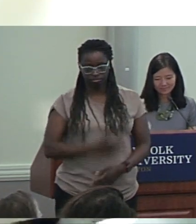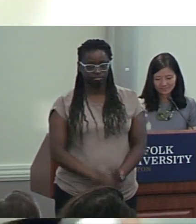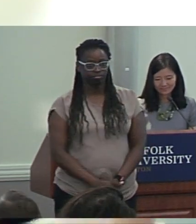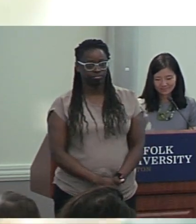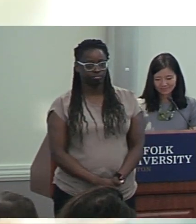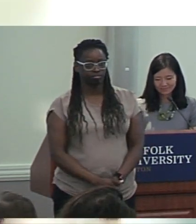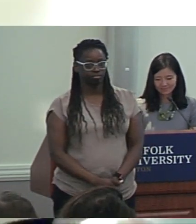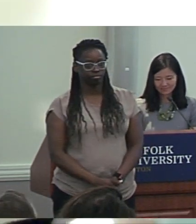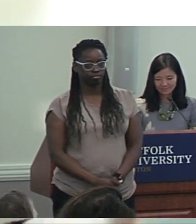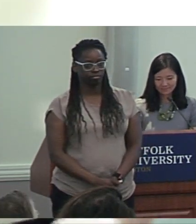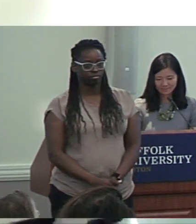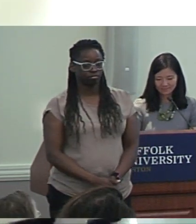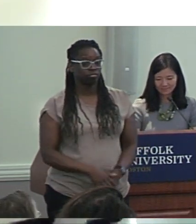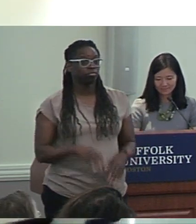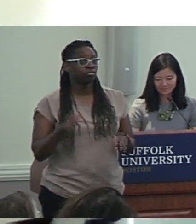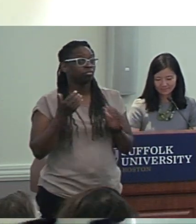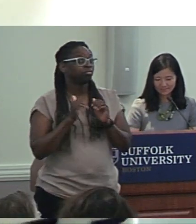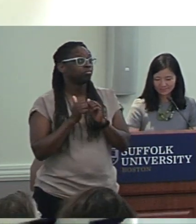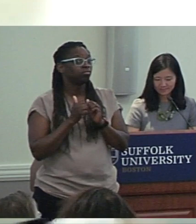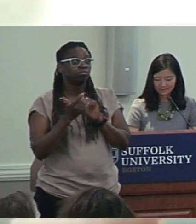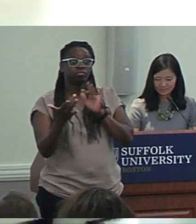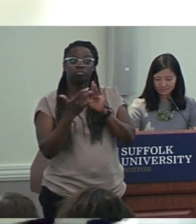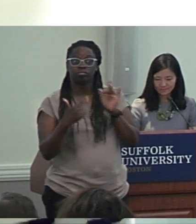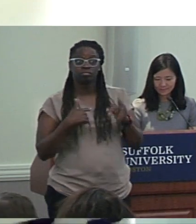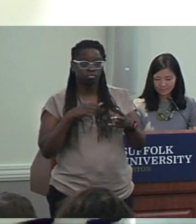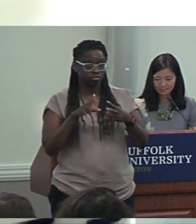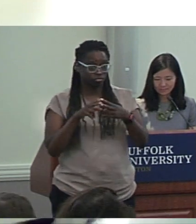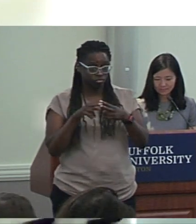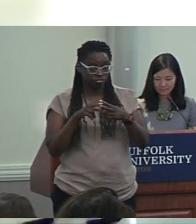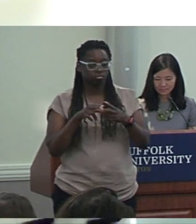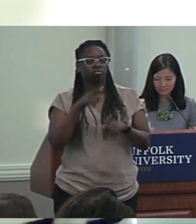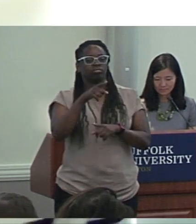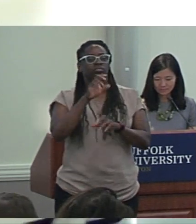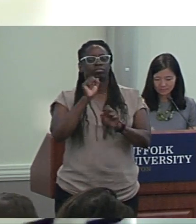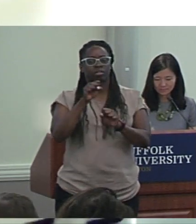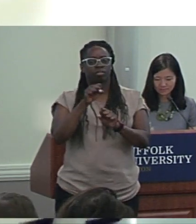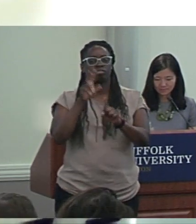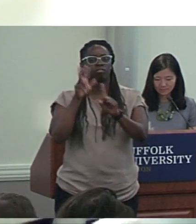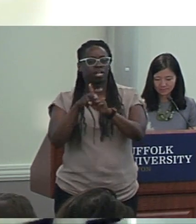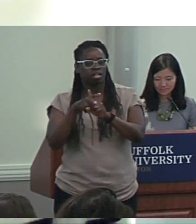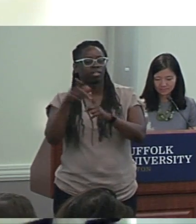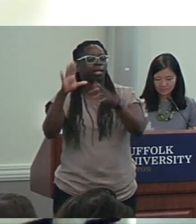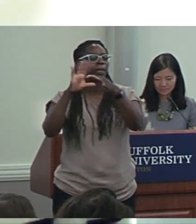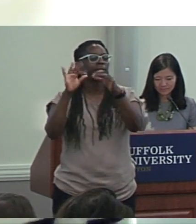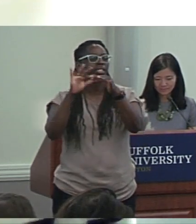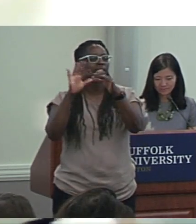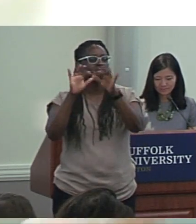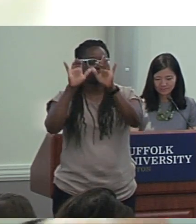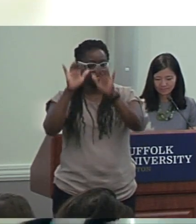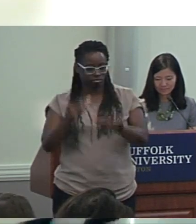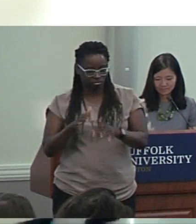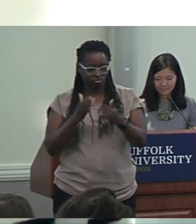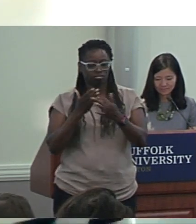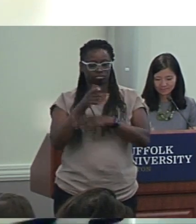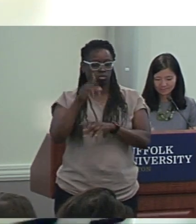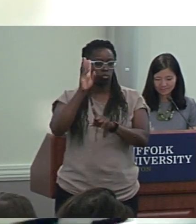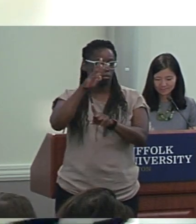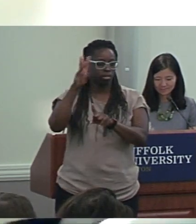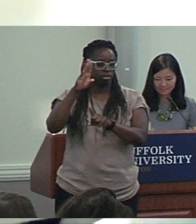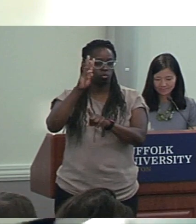by either filing a comment form on our website, which is